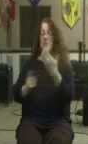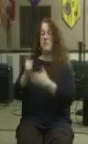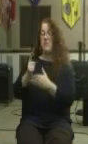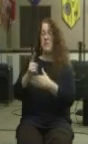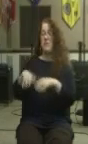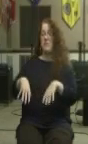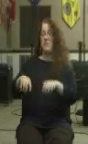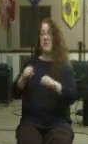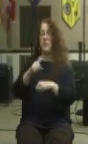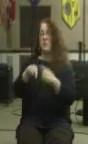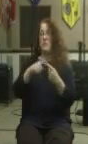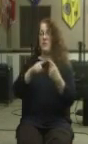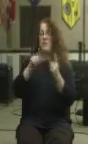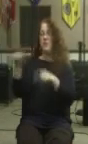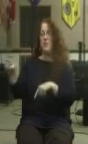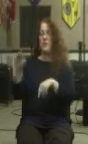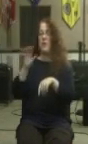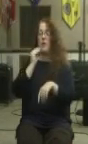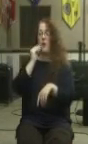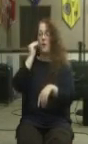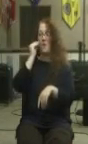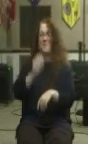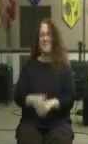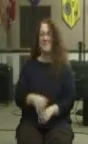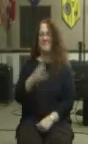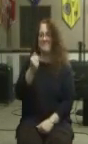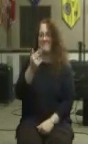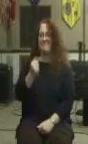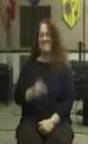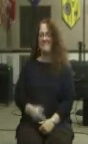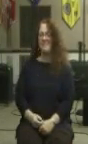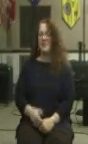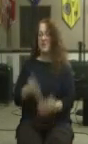Oh, maybe some of you will get it when you get home.